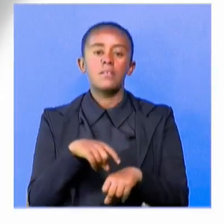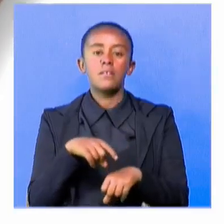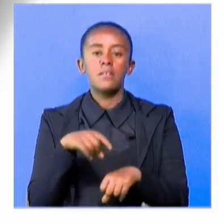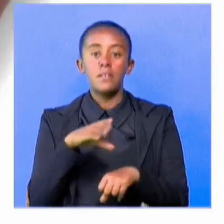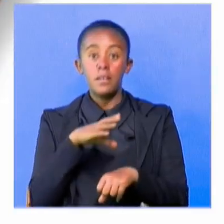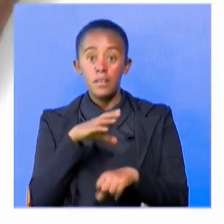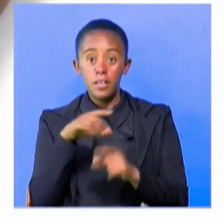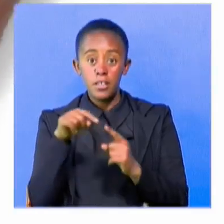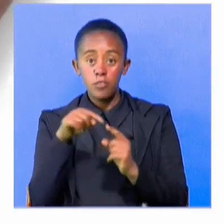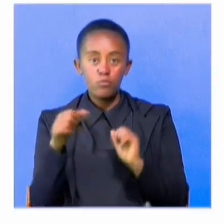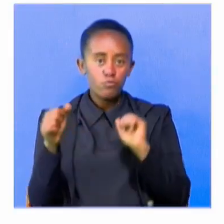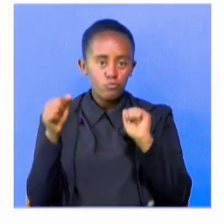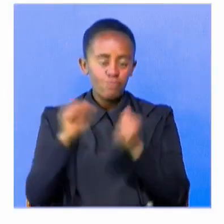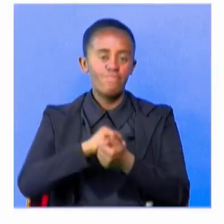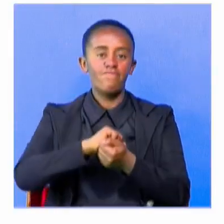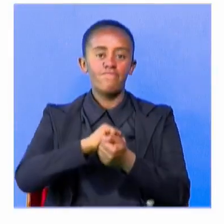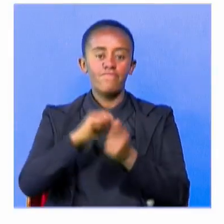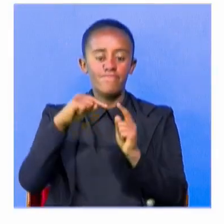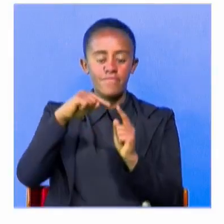into